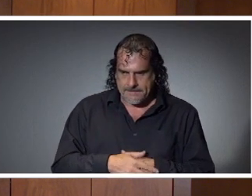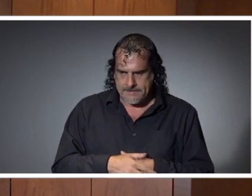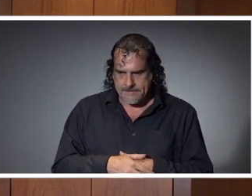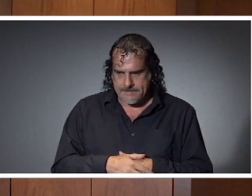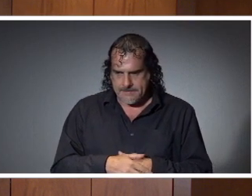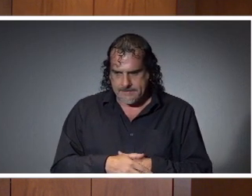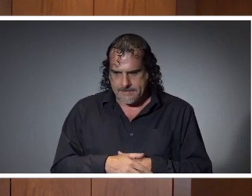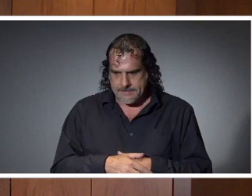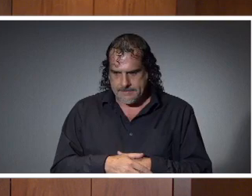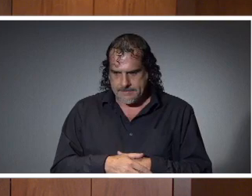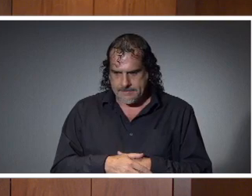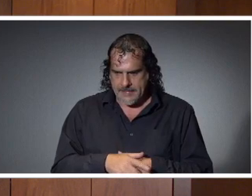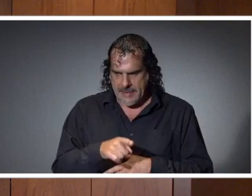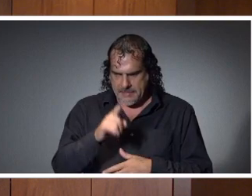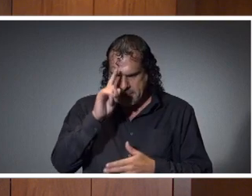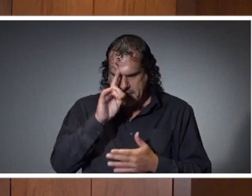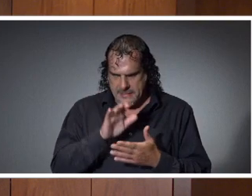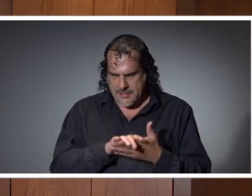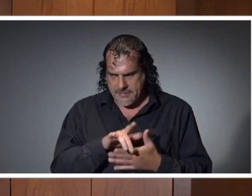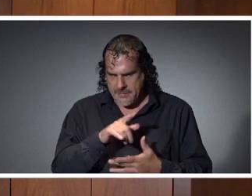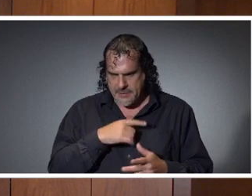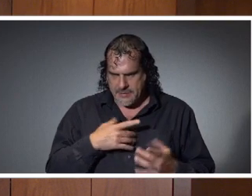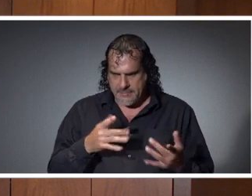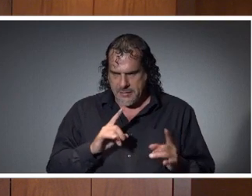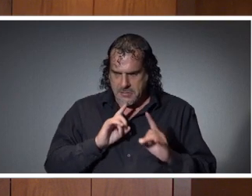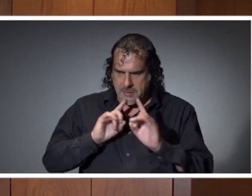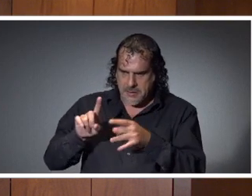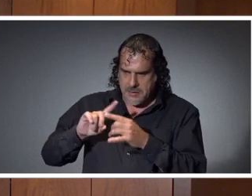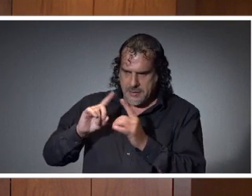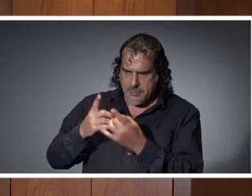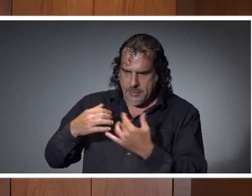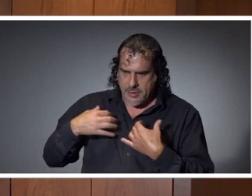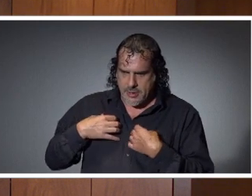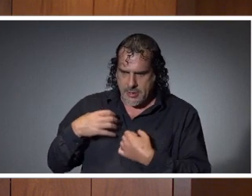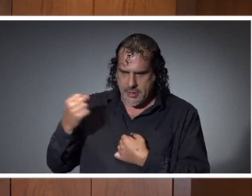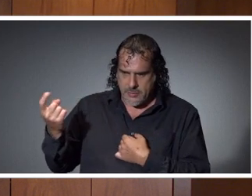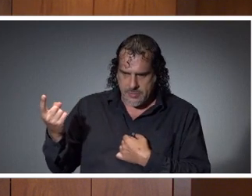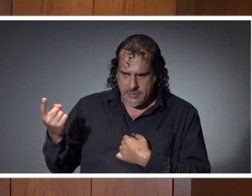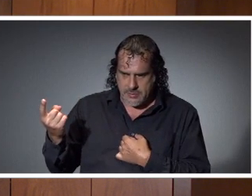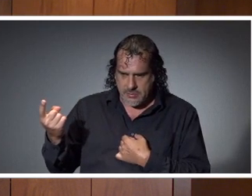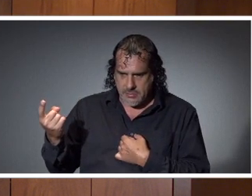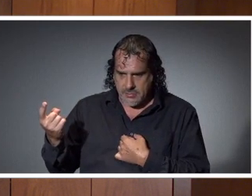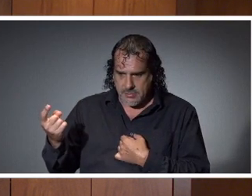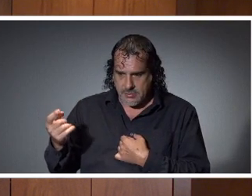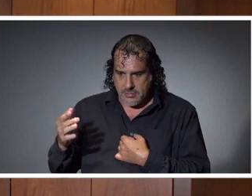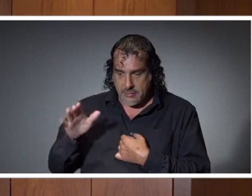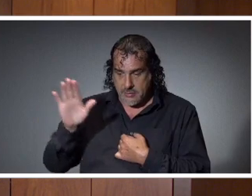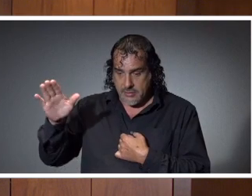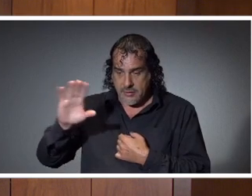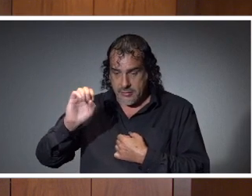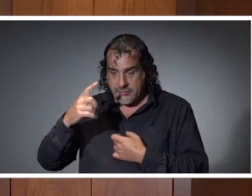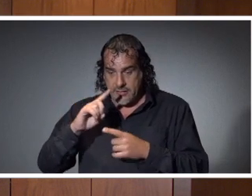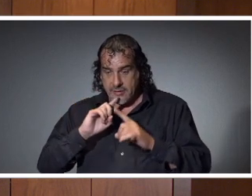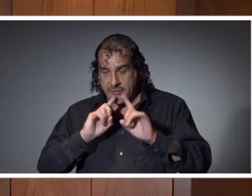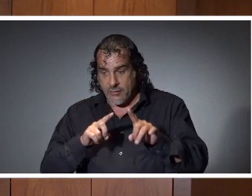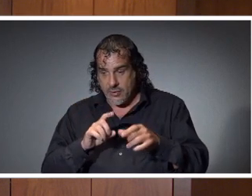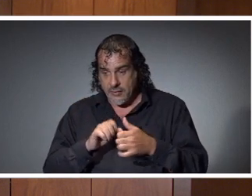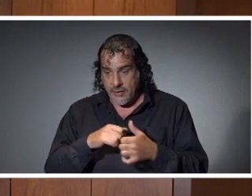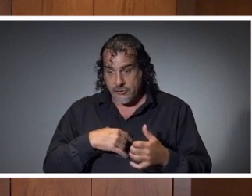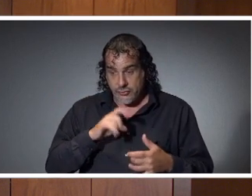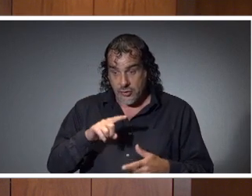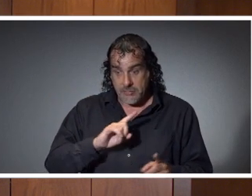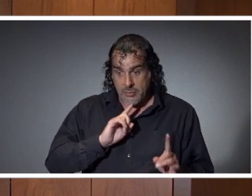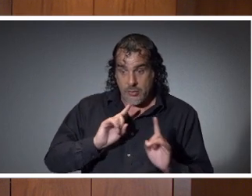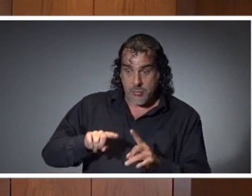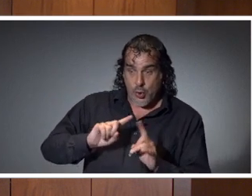that has, I believe, has been reported to the health department, at least according to your executive order, they should be reported to the health